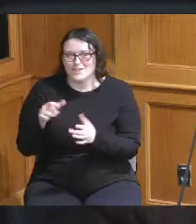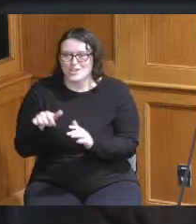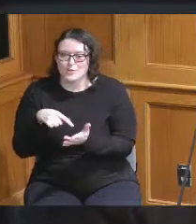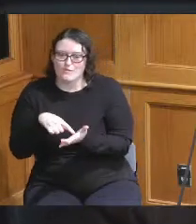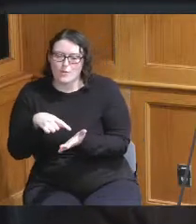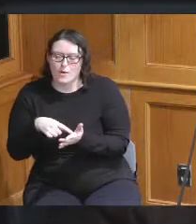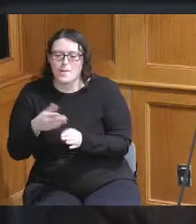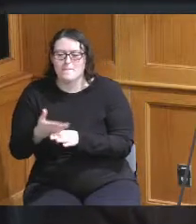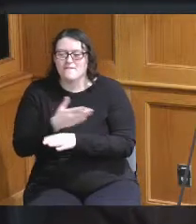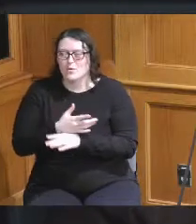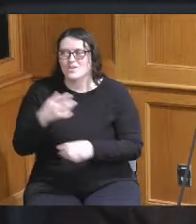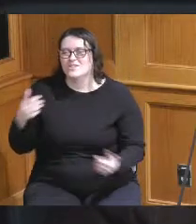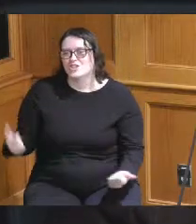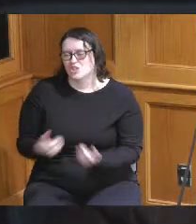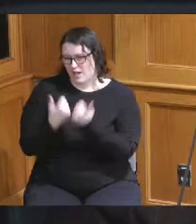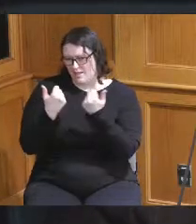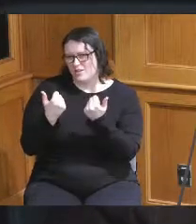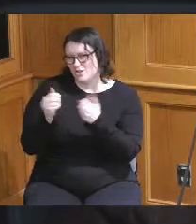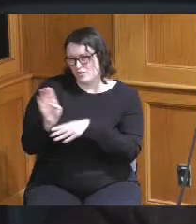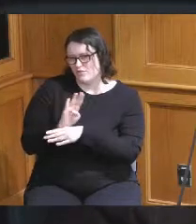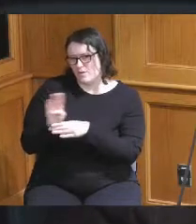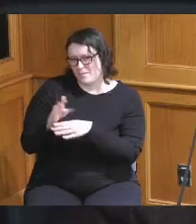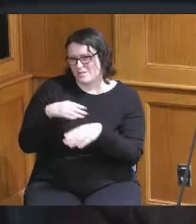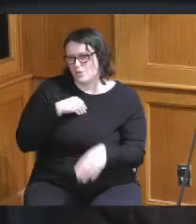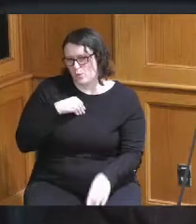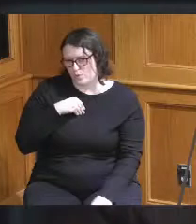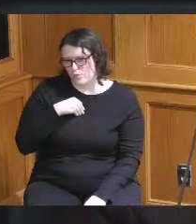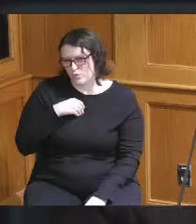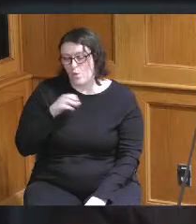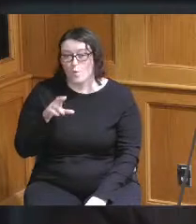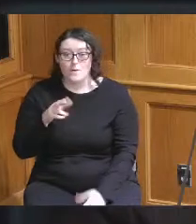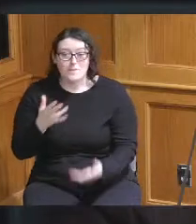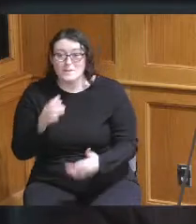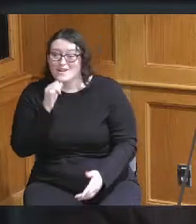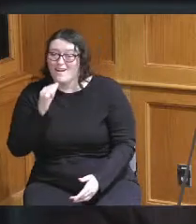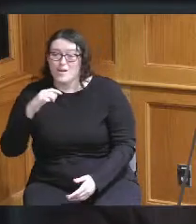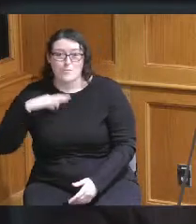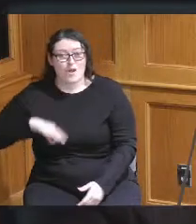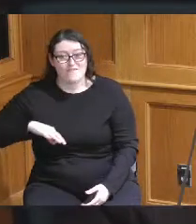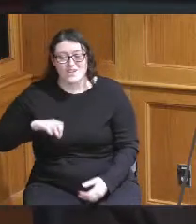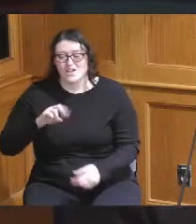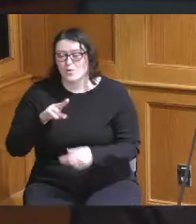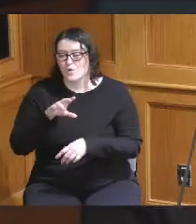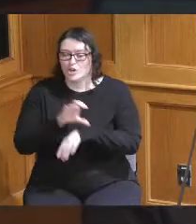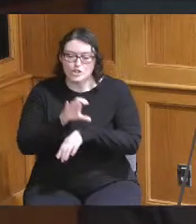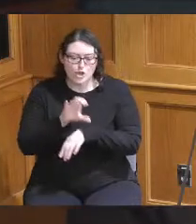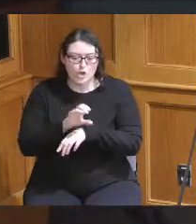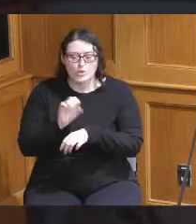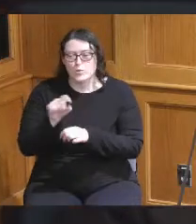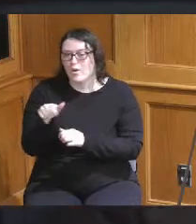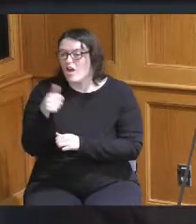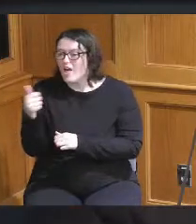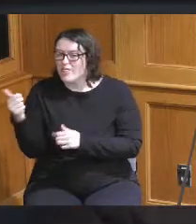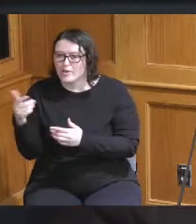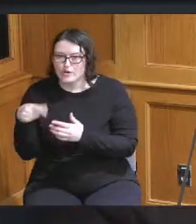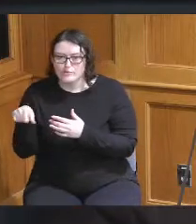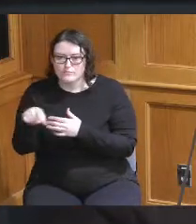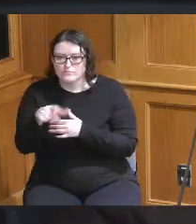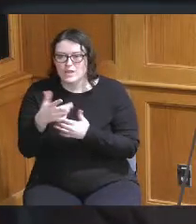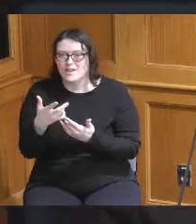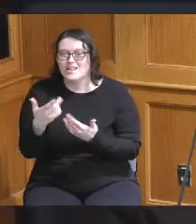causing a real challenge, to these business owners or nonprofits or the churches or whomever else has a parking